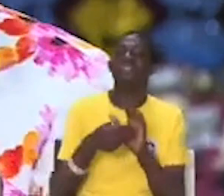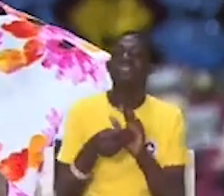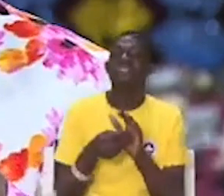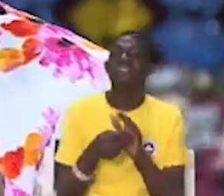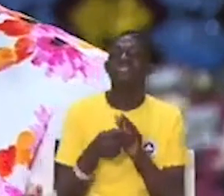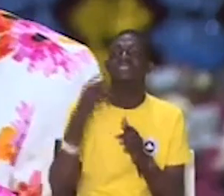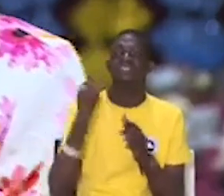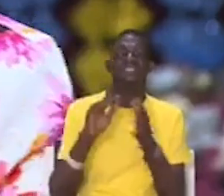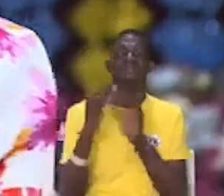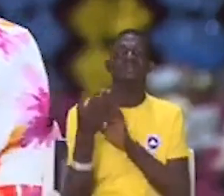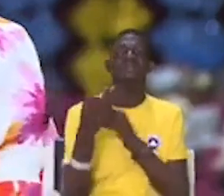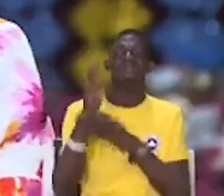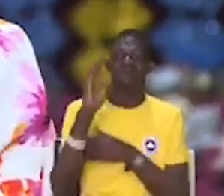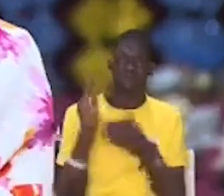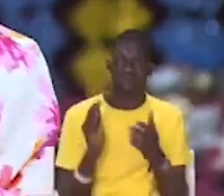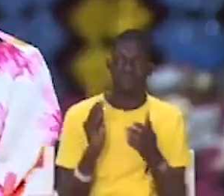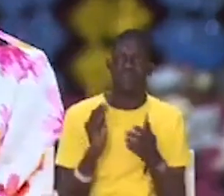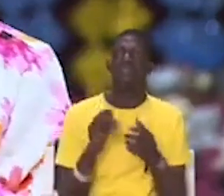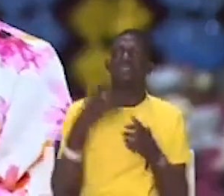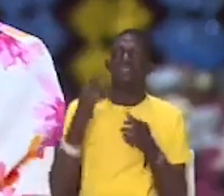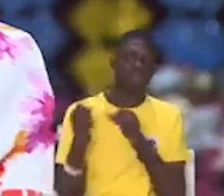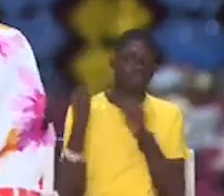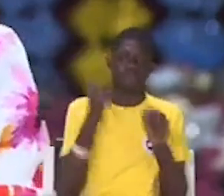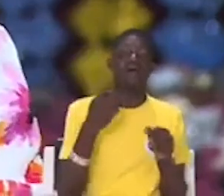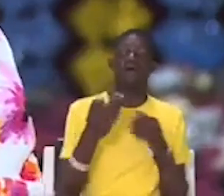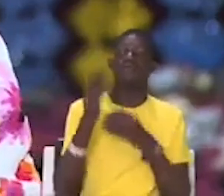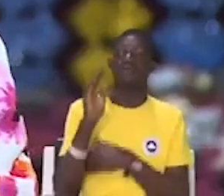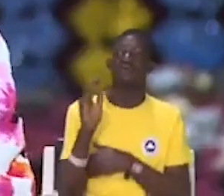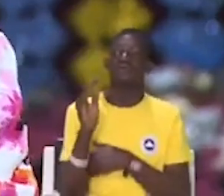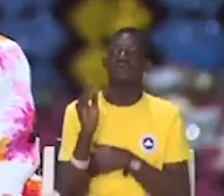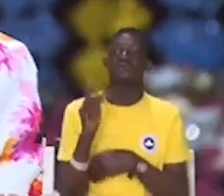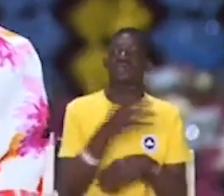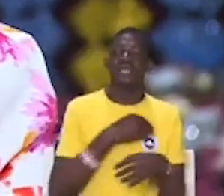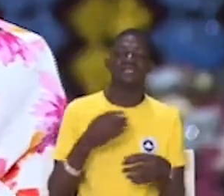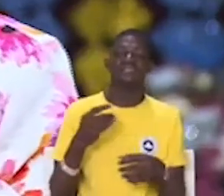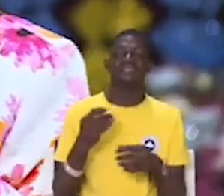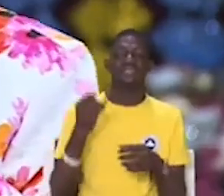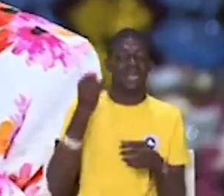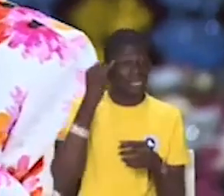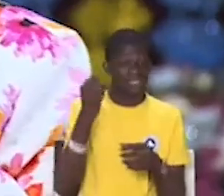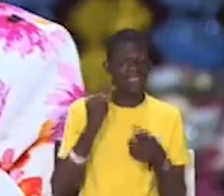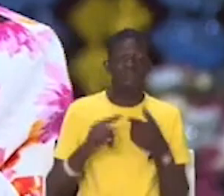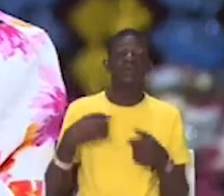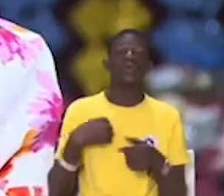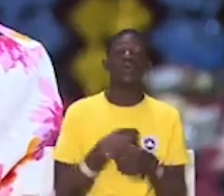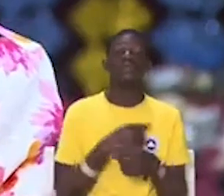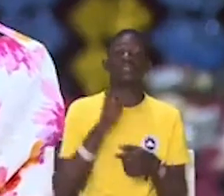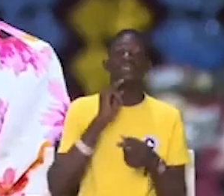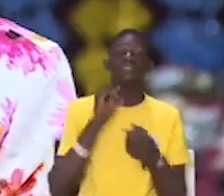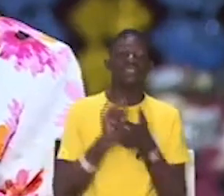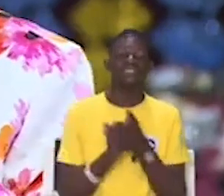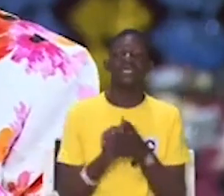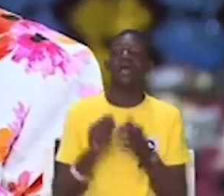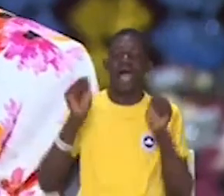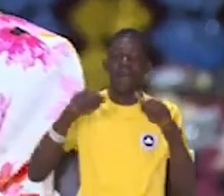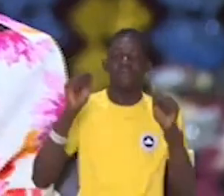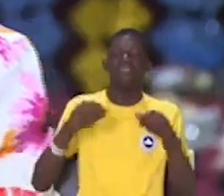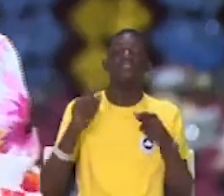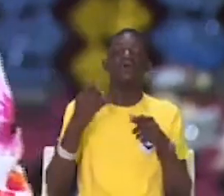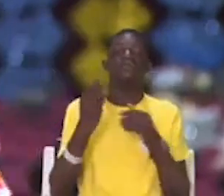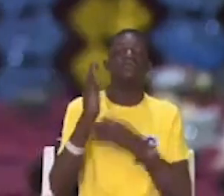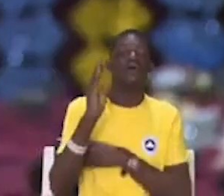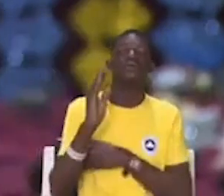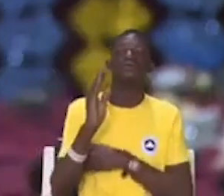means the presence of God, the power of God. And I dare say to us tonight, it is that ability of